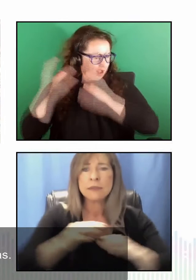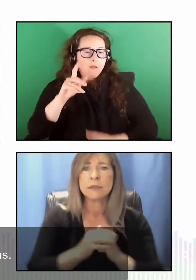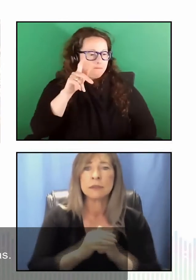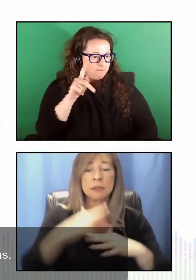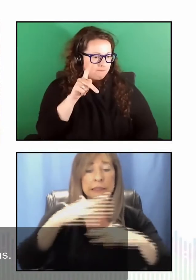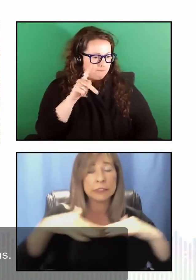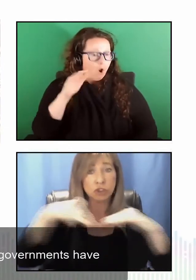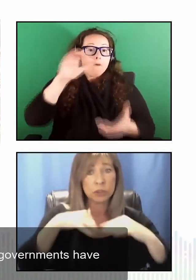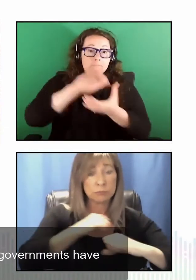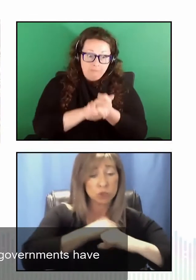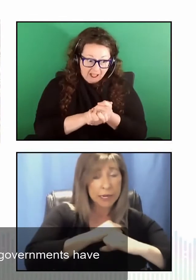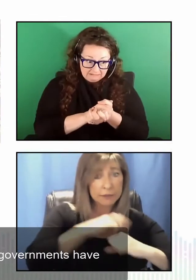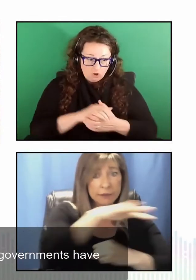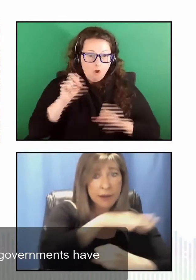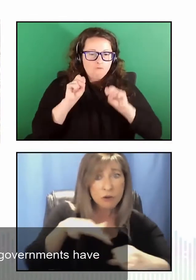conserved areas.